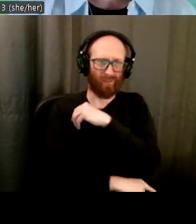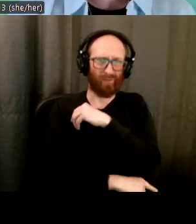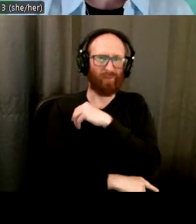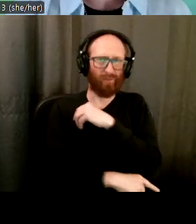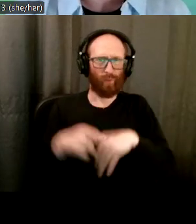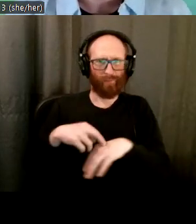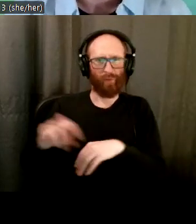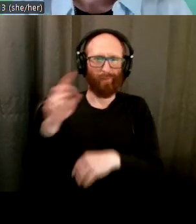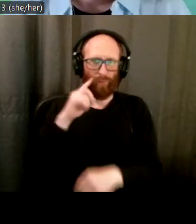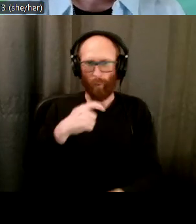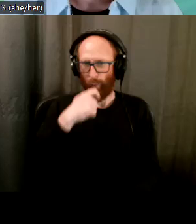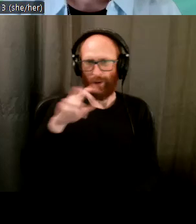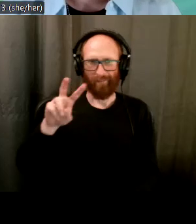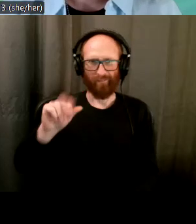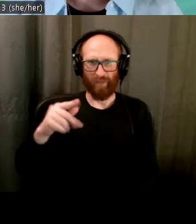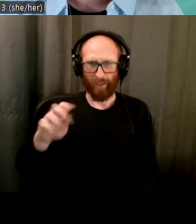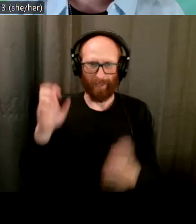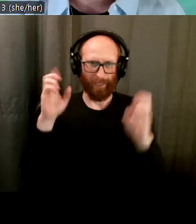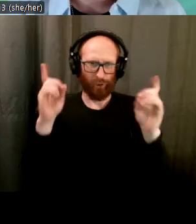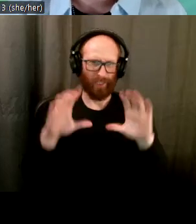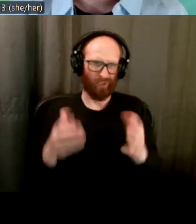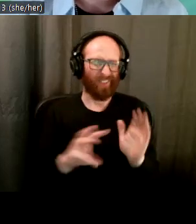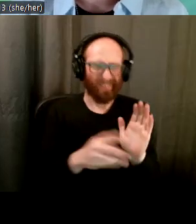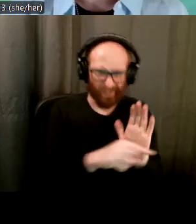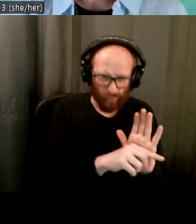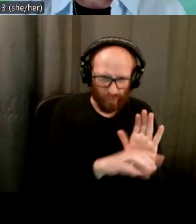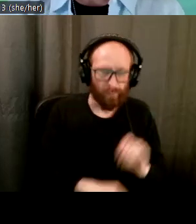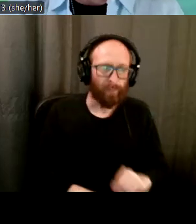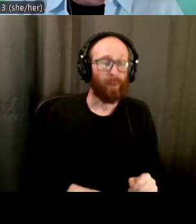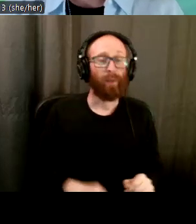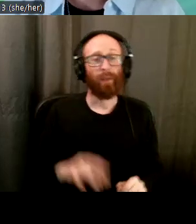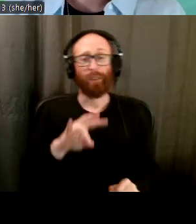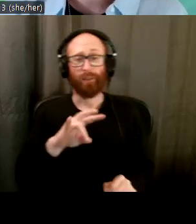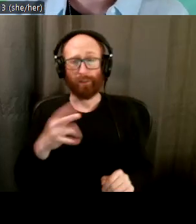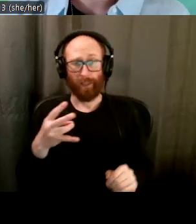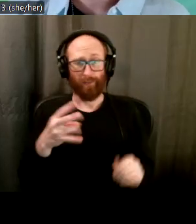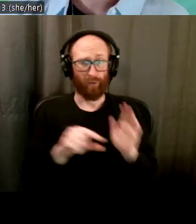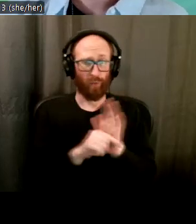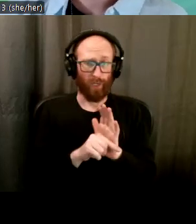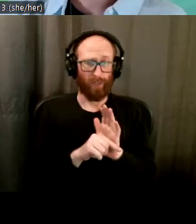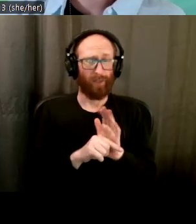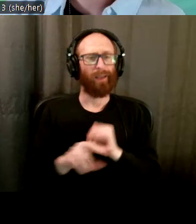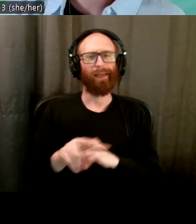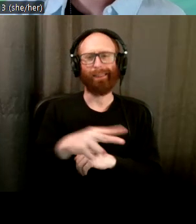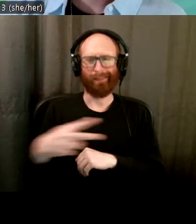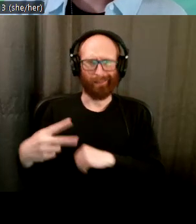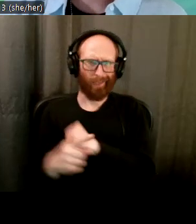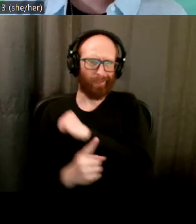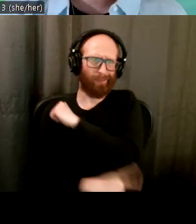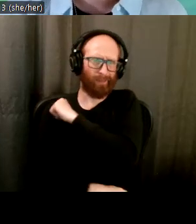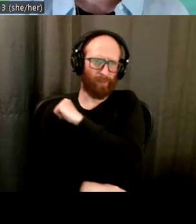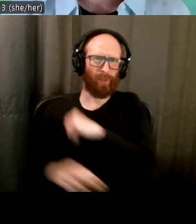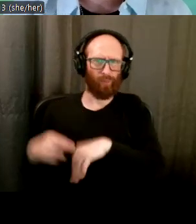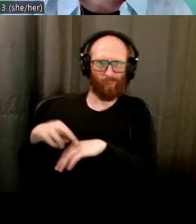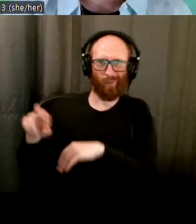as a sixth grader. So in seventh grade, he got a second discipline referral for vaping. So